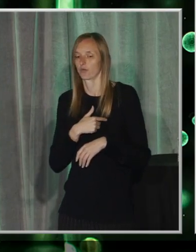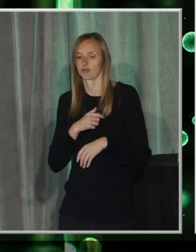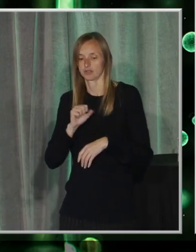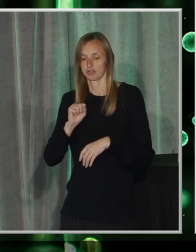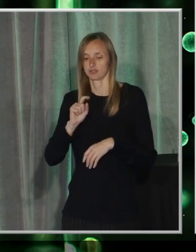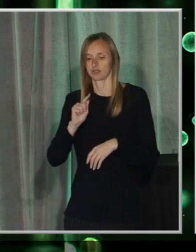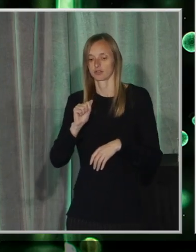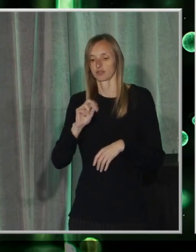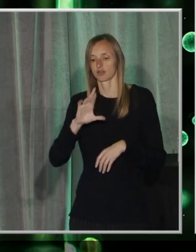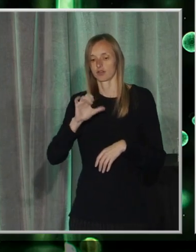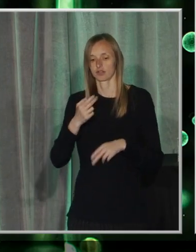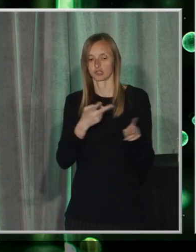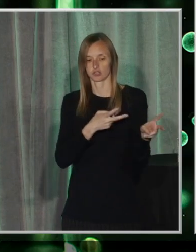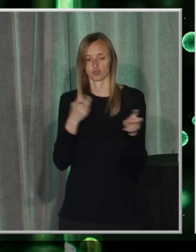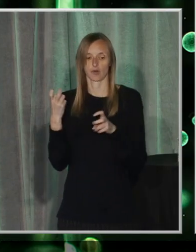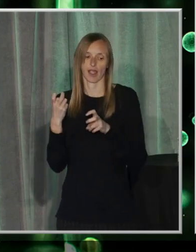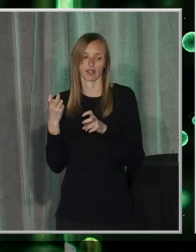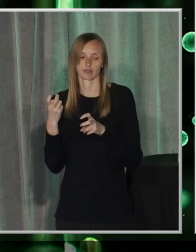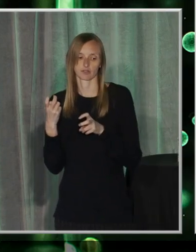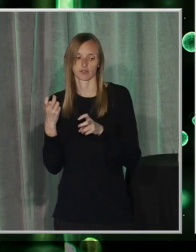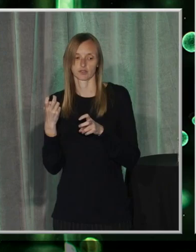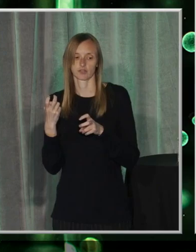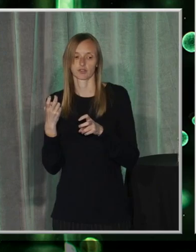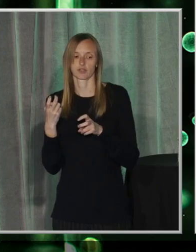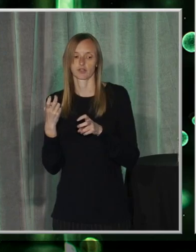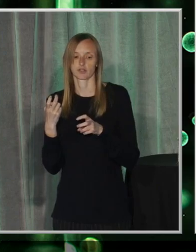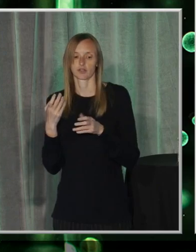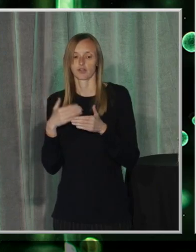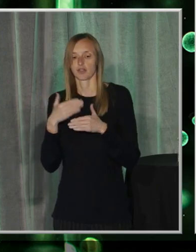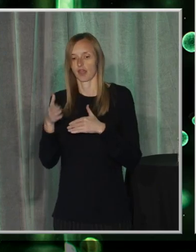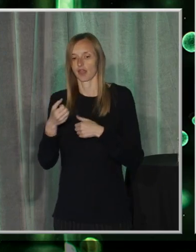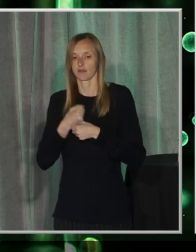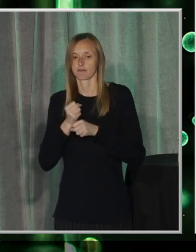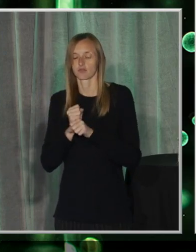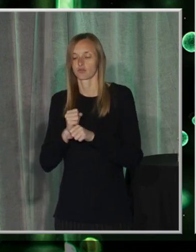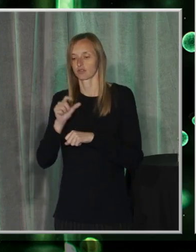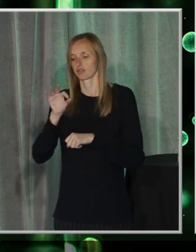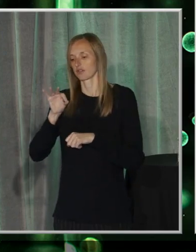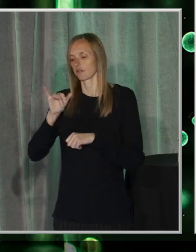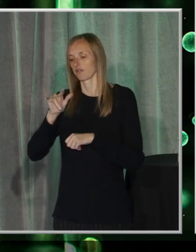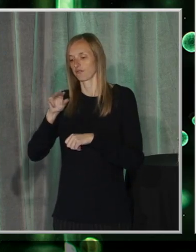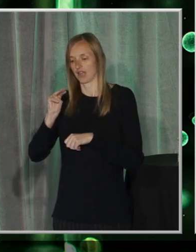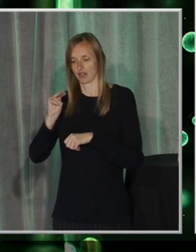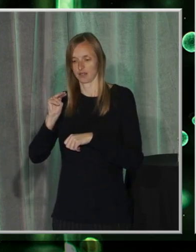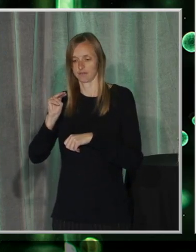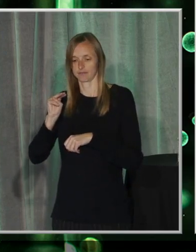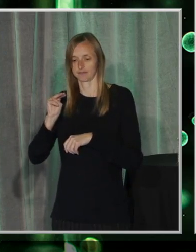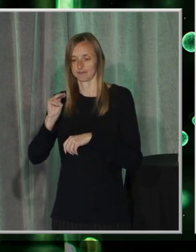as we'll extract starch our own, we'll produce the film, and then